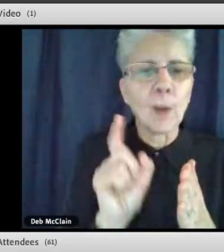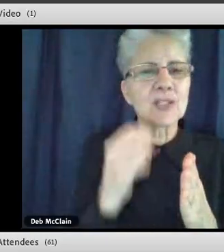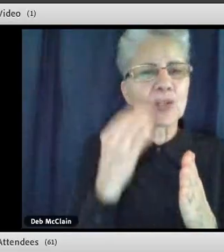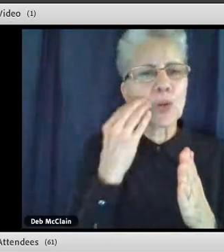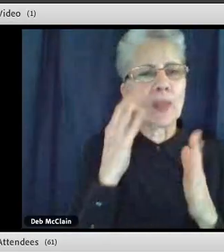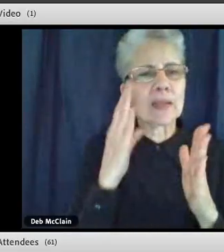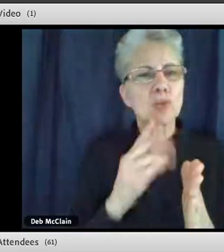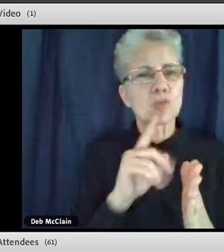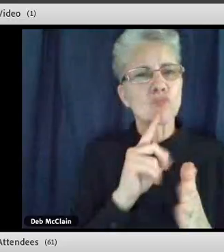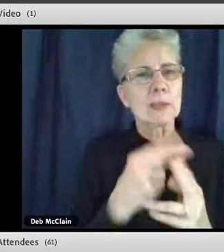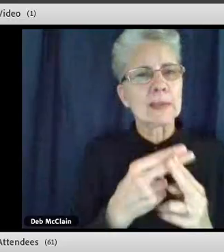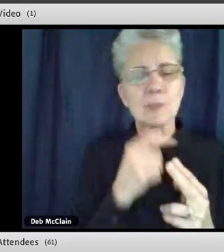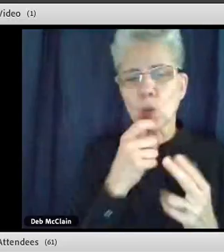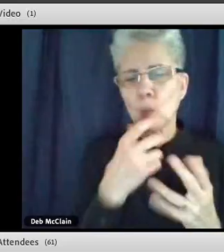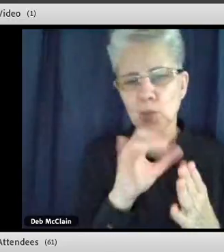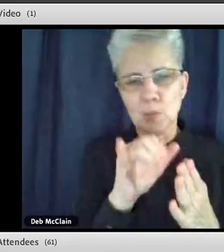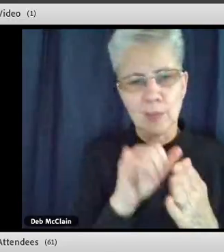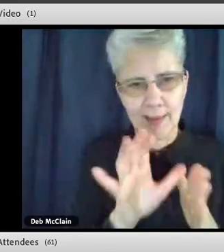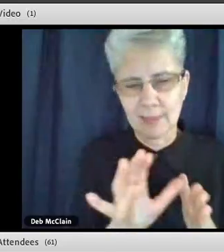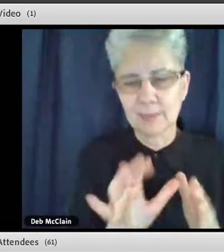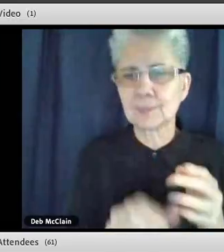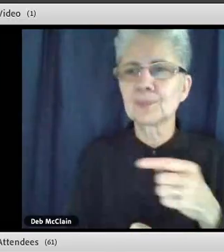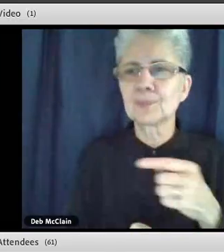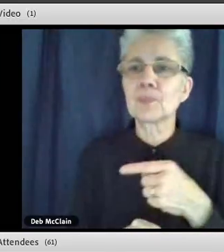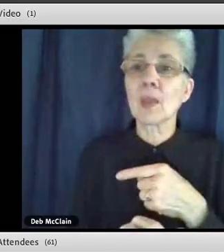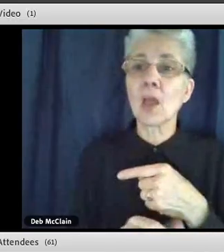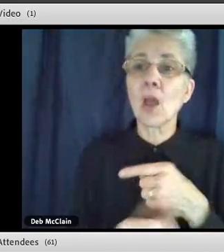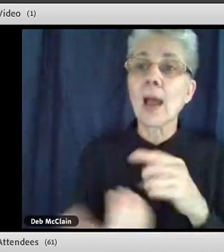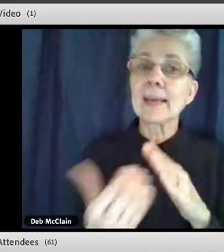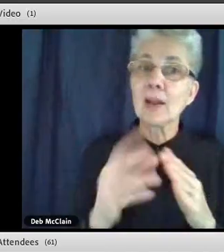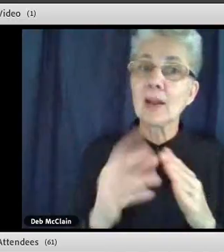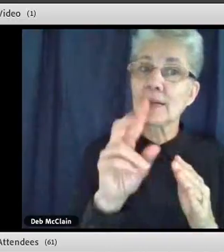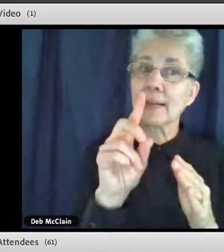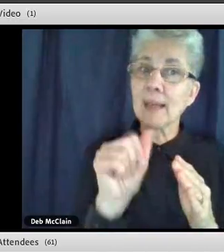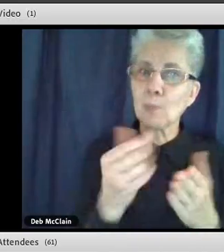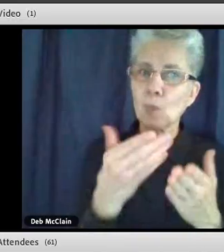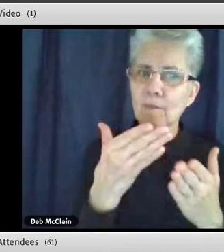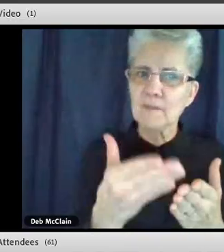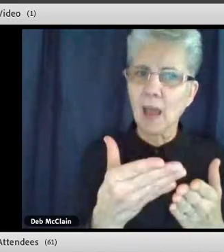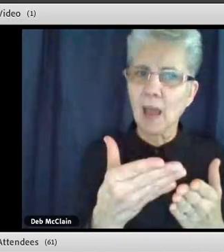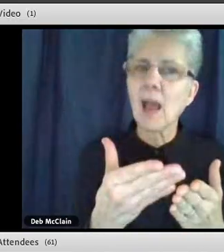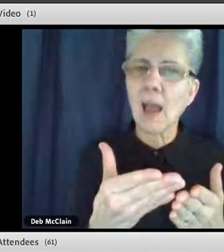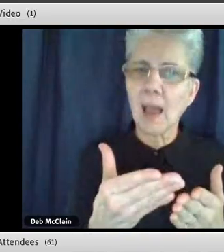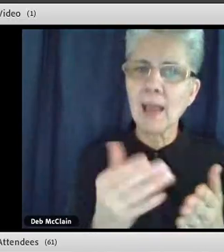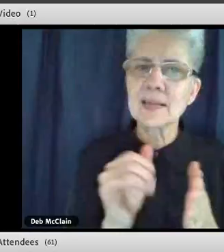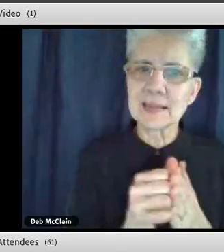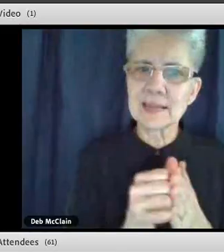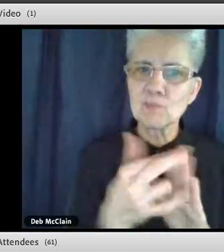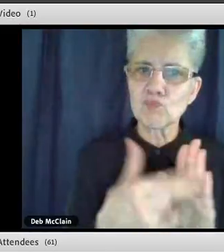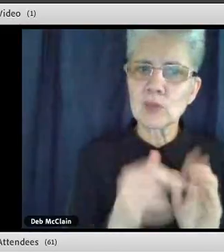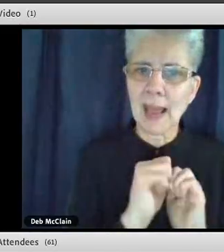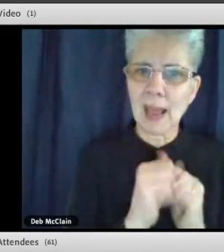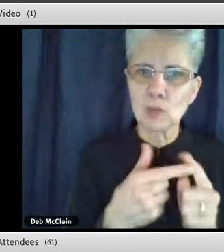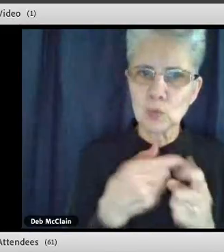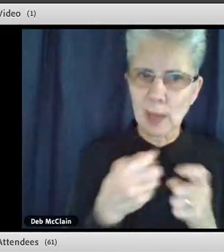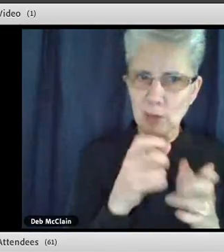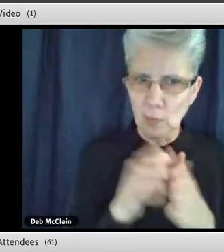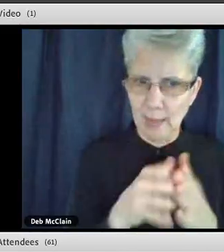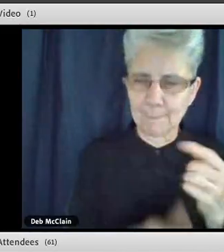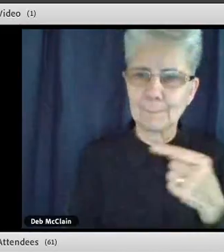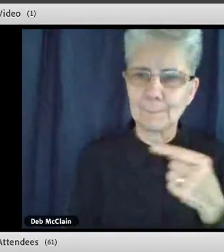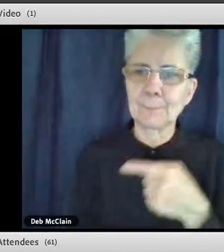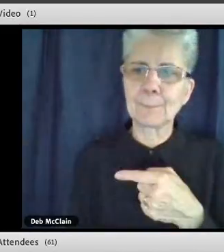right? So we don't want to do that. So once again, RDA provides some instructions for us on how to handle this. And